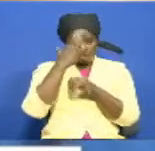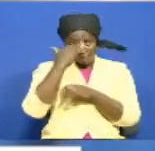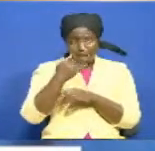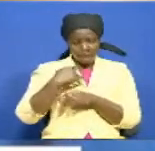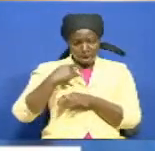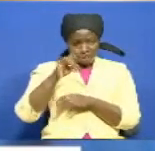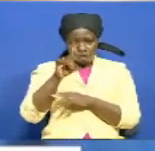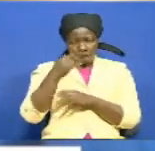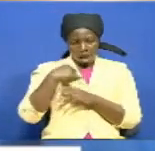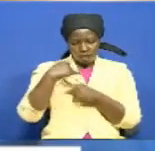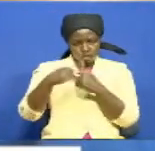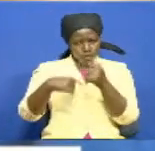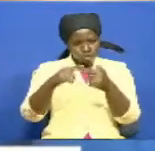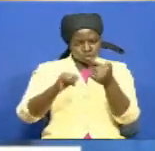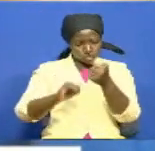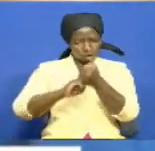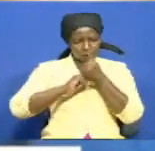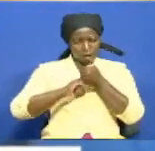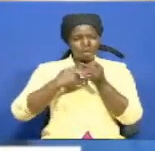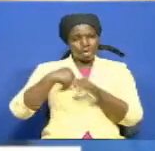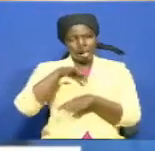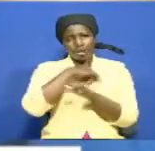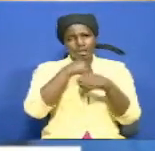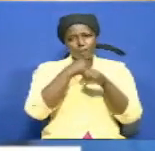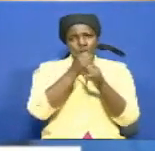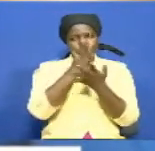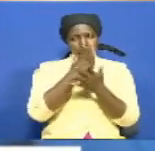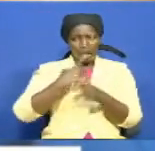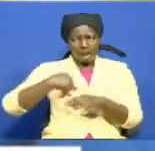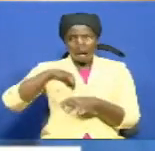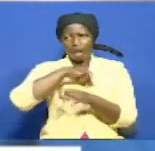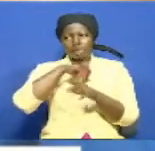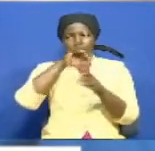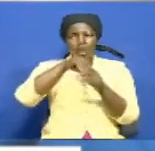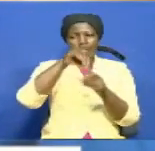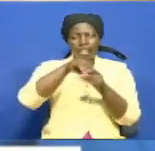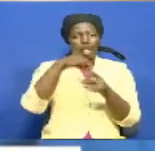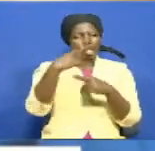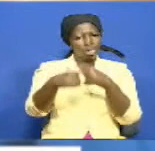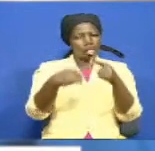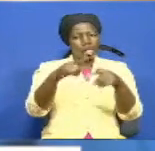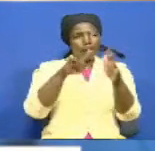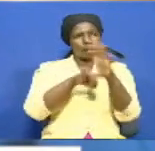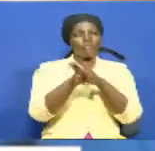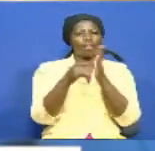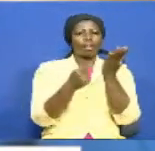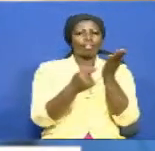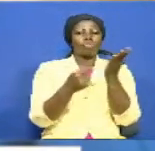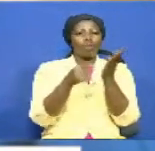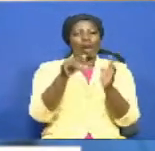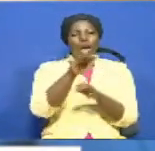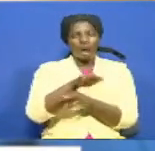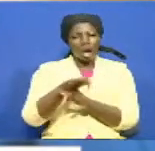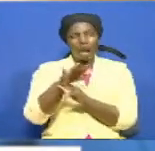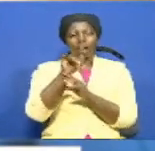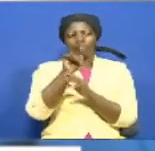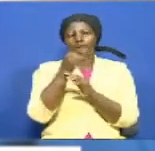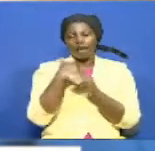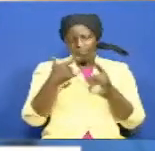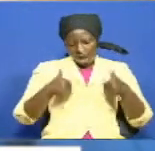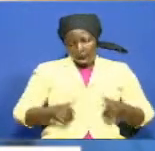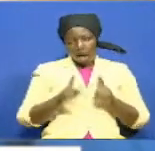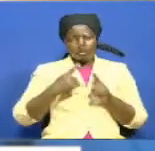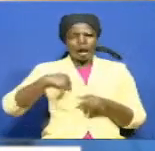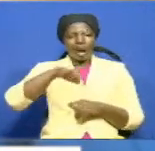to support us and ensure that we are investing continuously in the digital arena. This has allowed